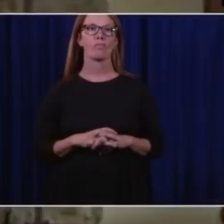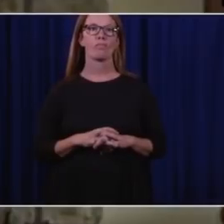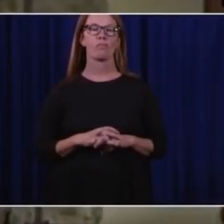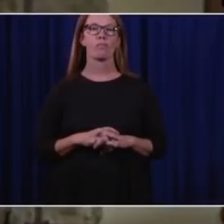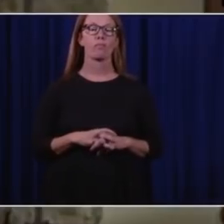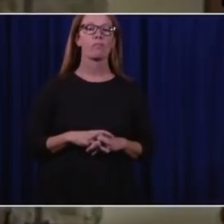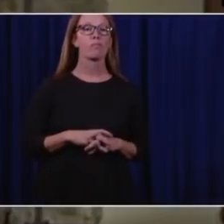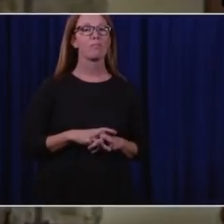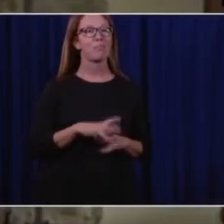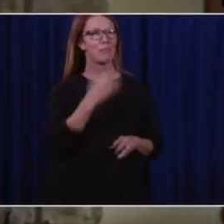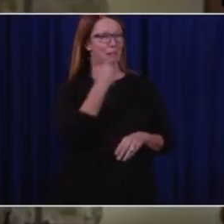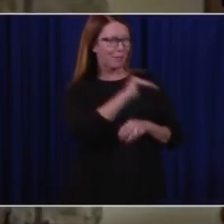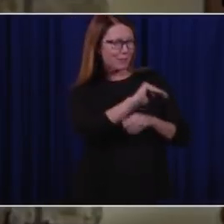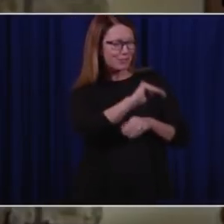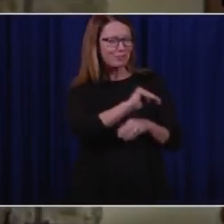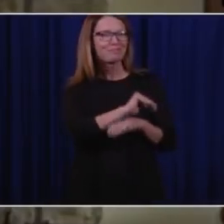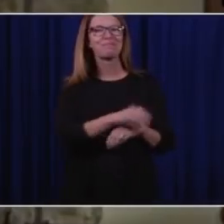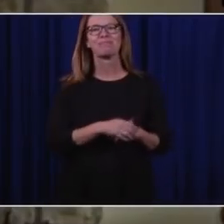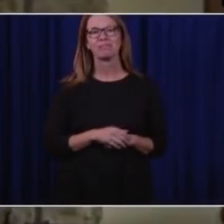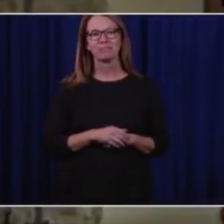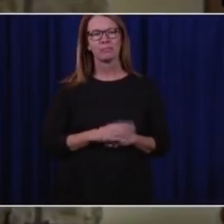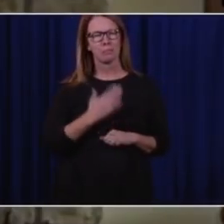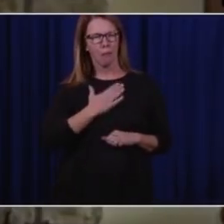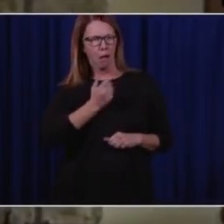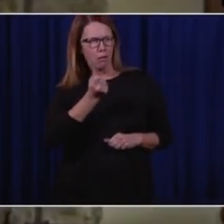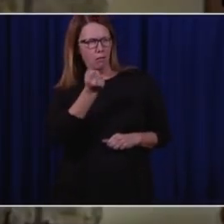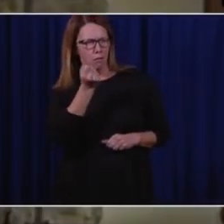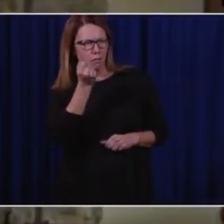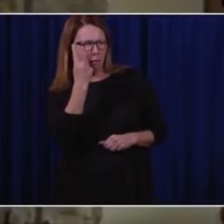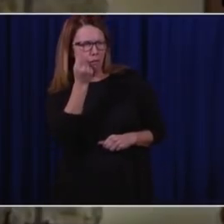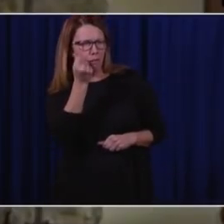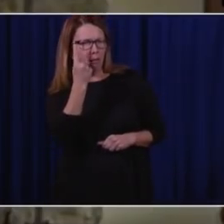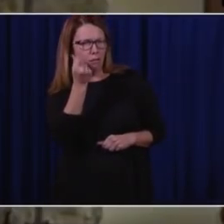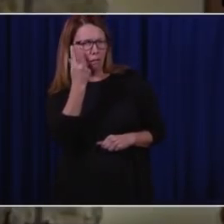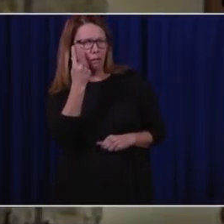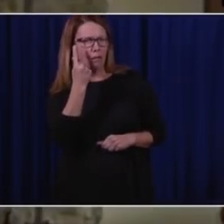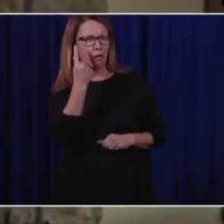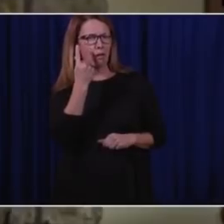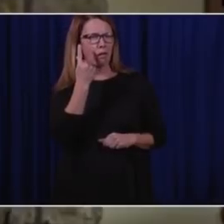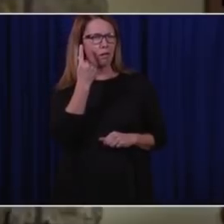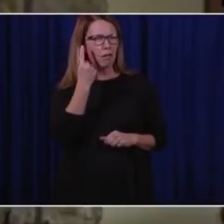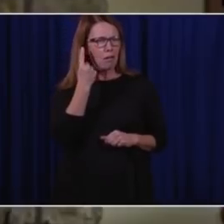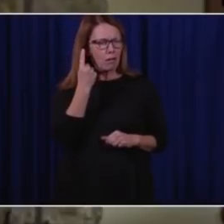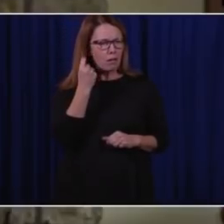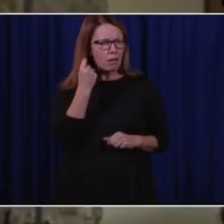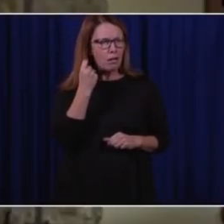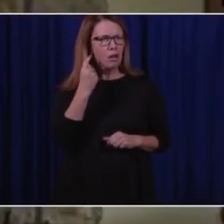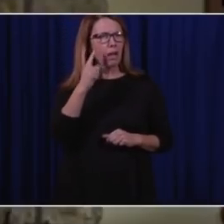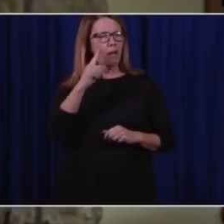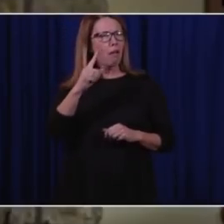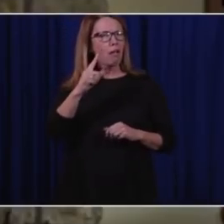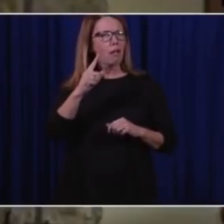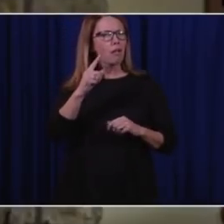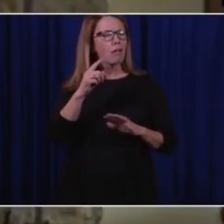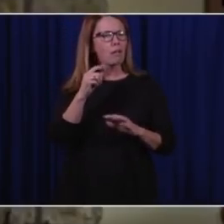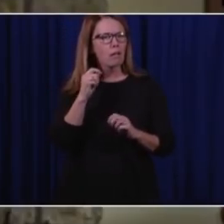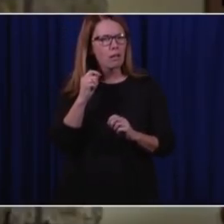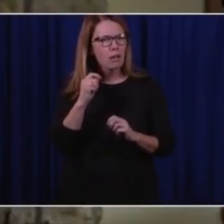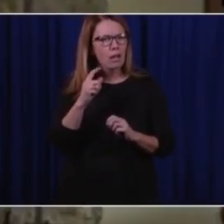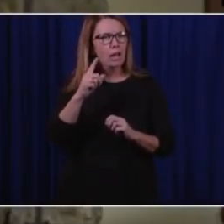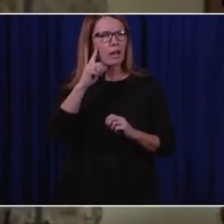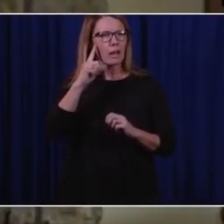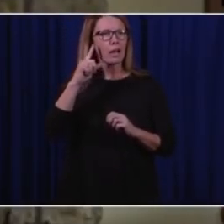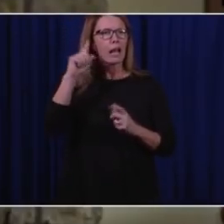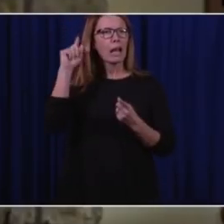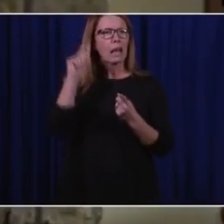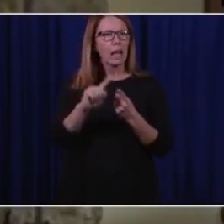Good afternoon, Governor. It's my understanding that the number of antigen tests given in Ohio is relatively small, like less than 1,000 a